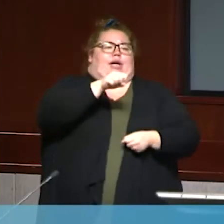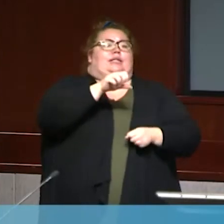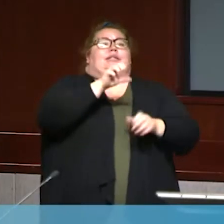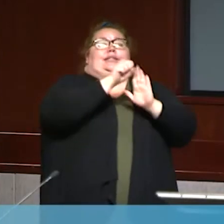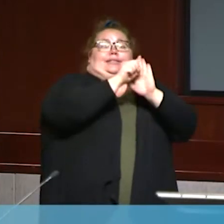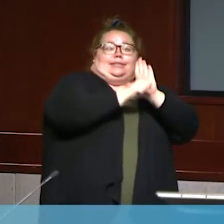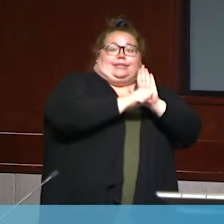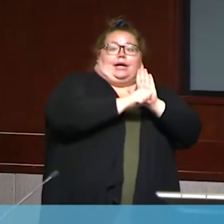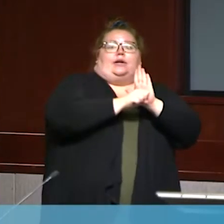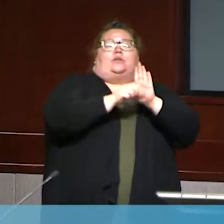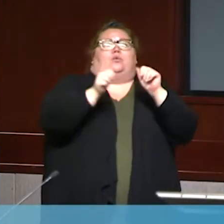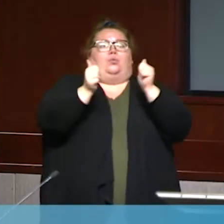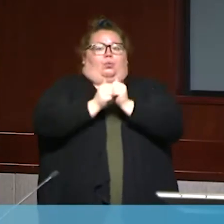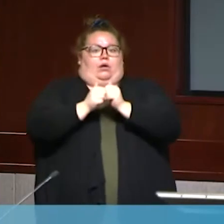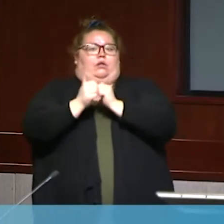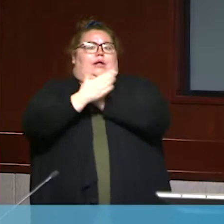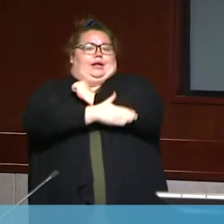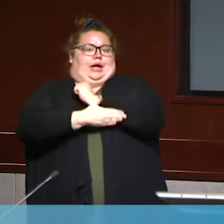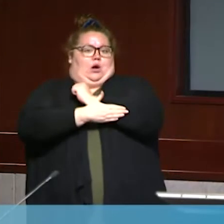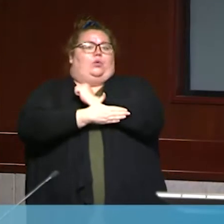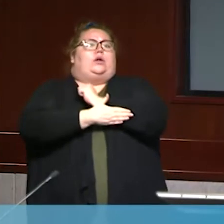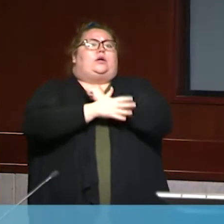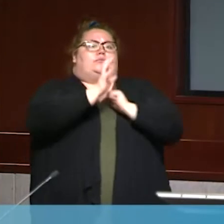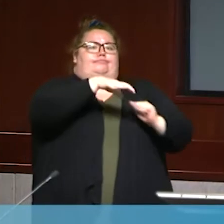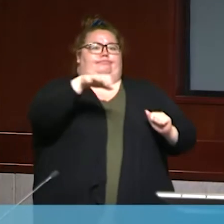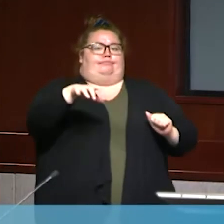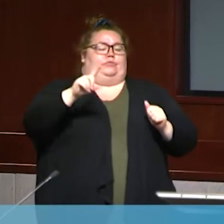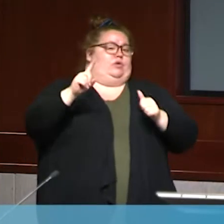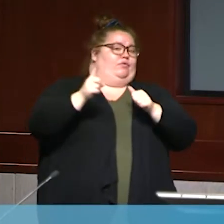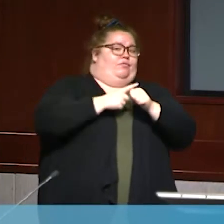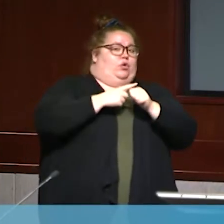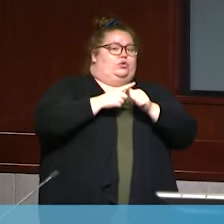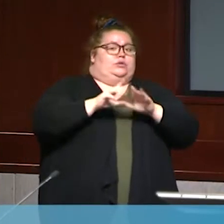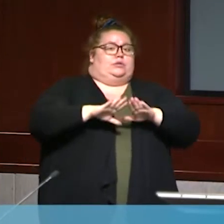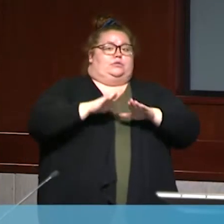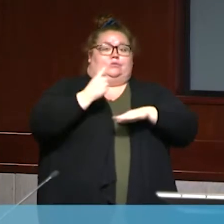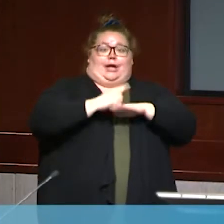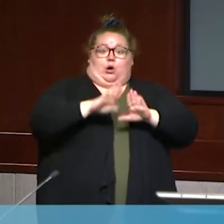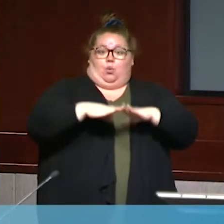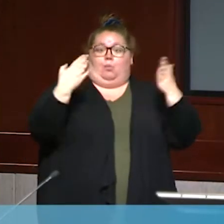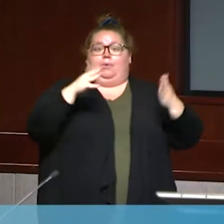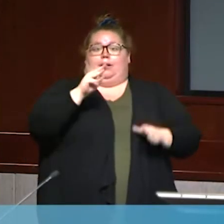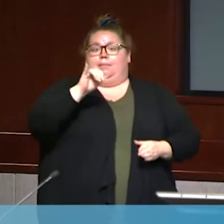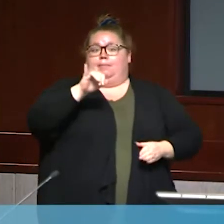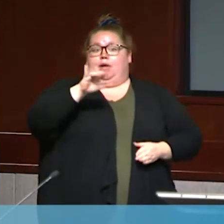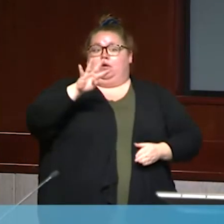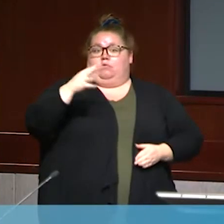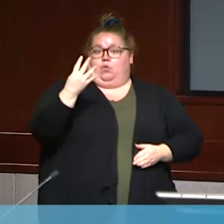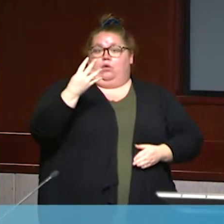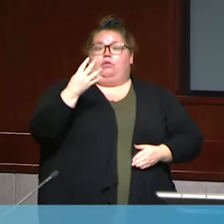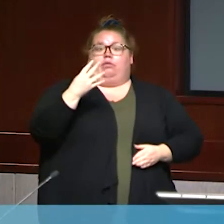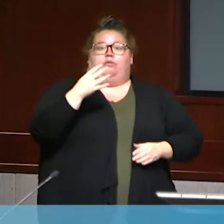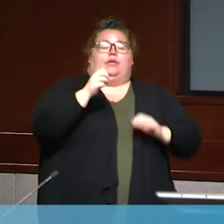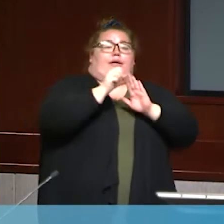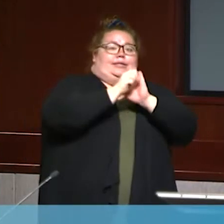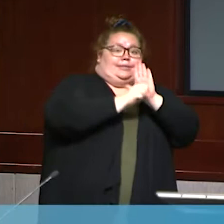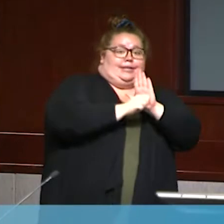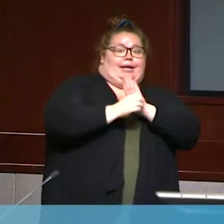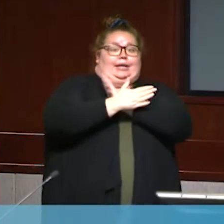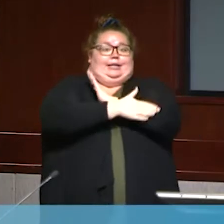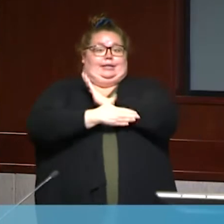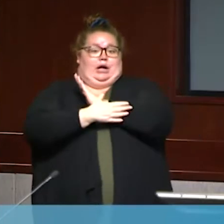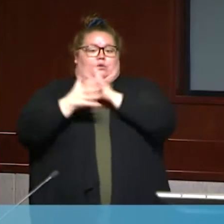started operation, the first one opened on May 4th. So since May 4th, the state and county sites combined have